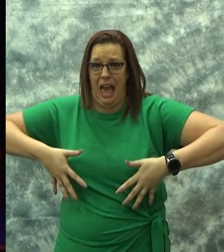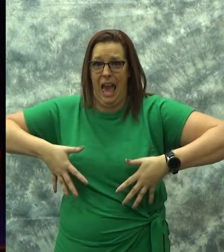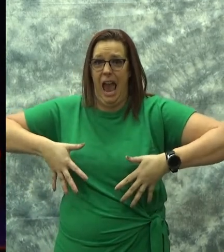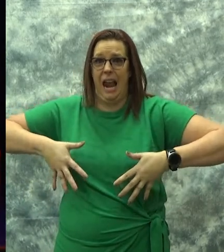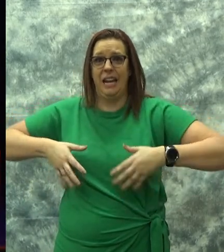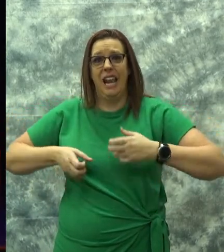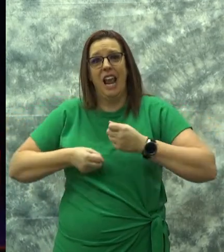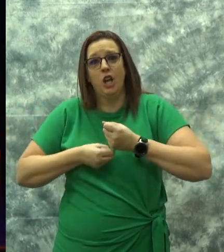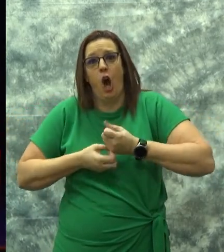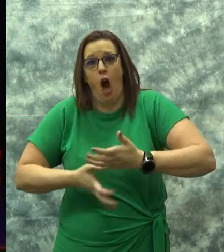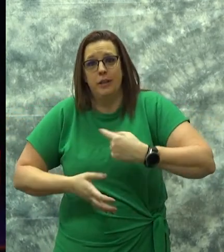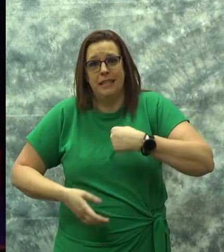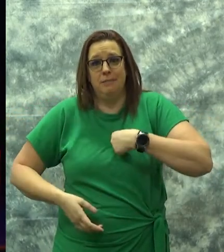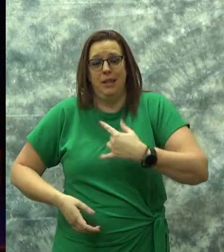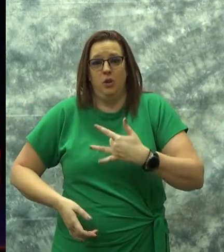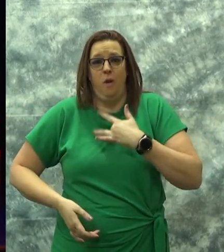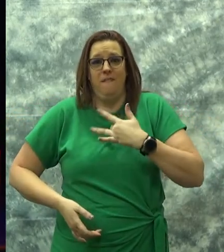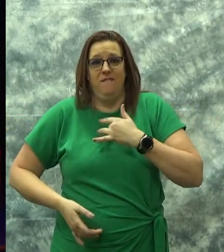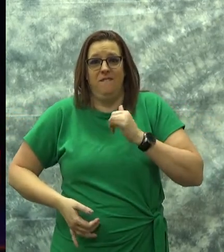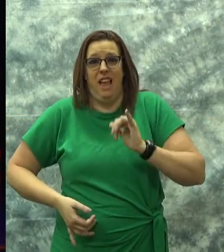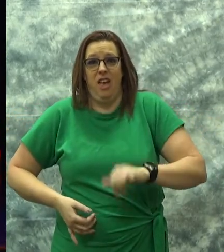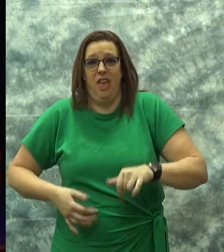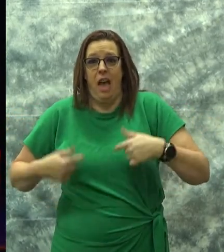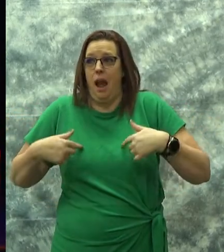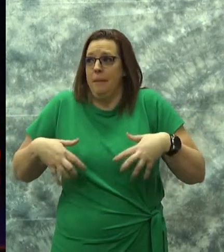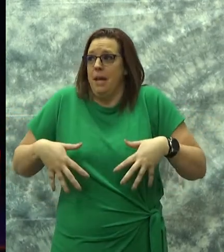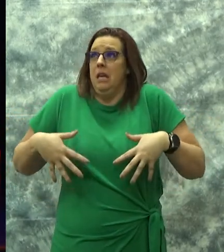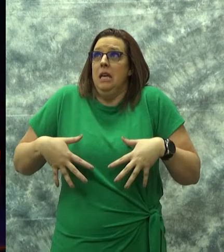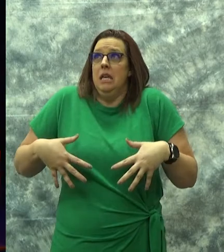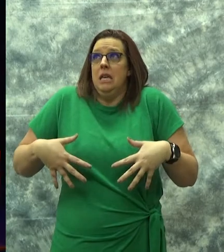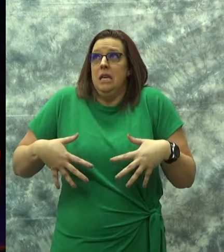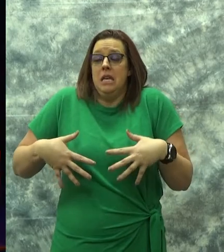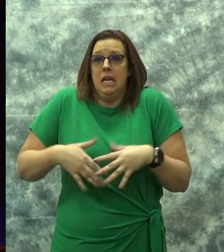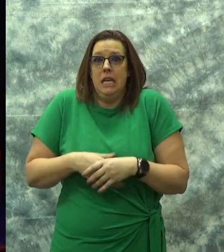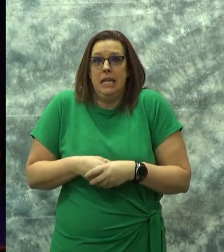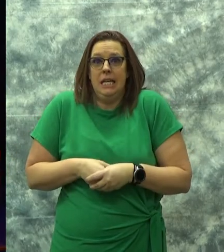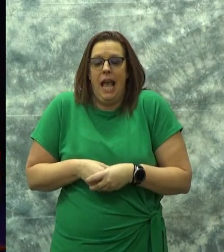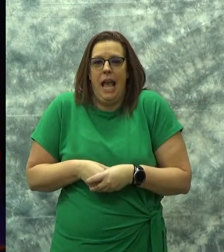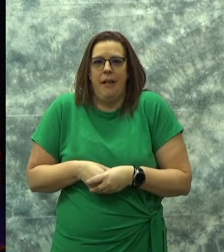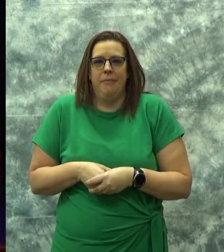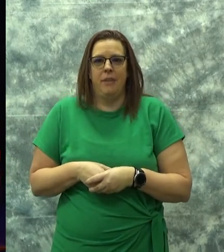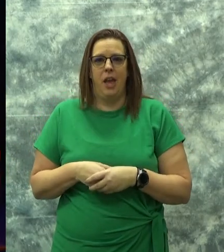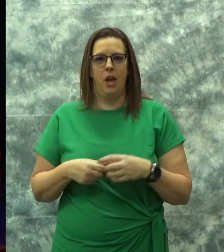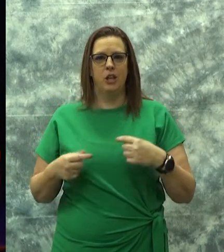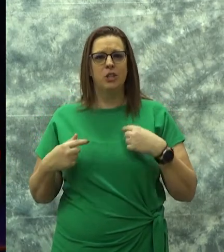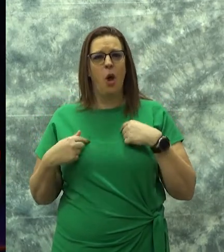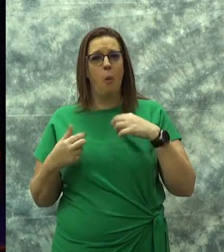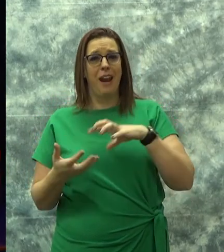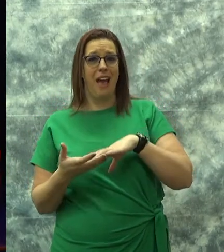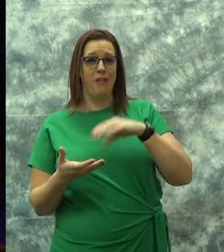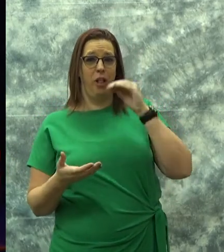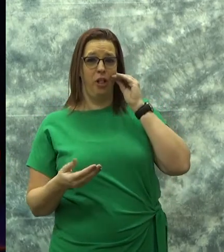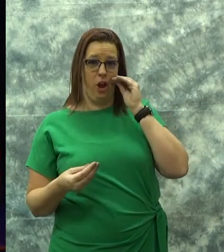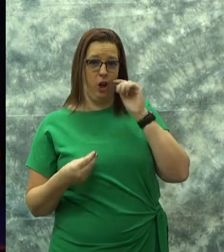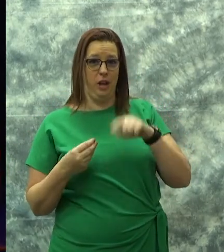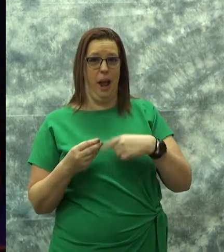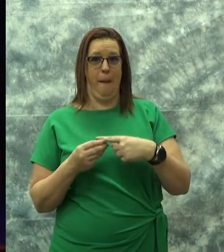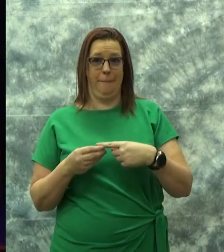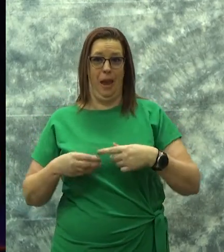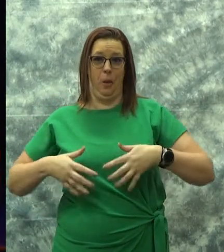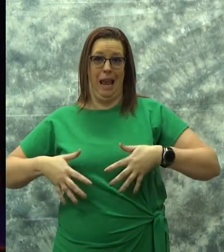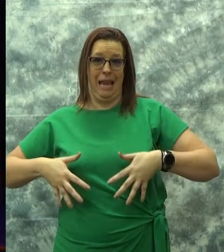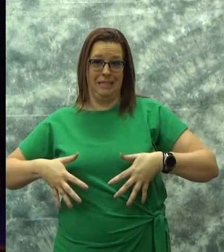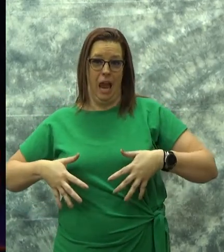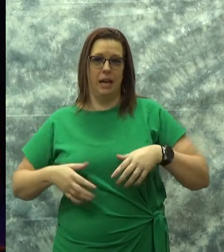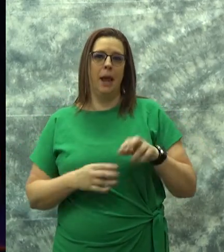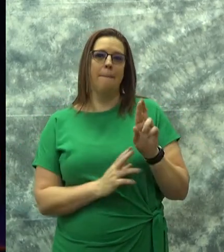causes me to feel that way. My pressure goes up and I'm... And so what I've learned about anxiety, a